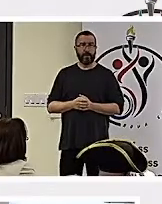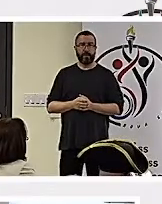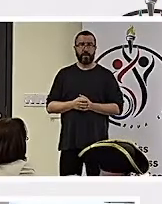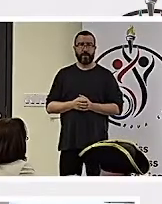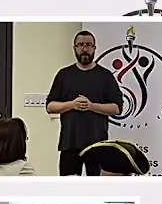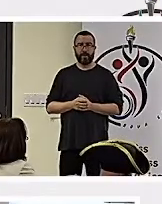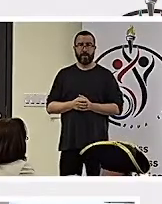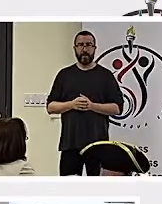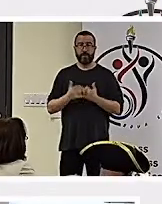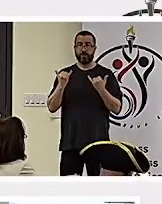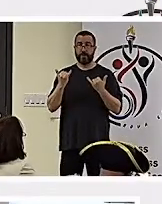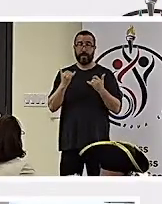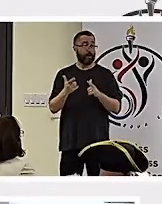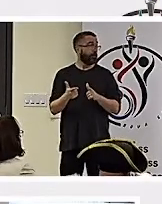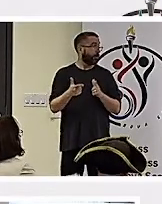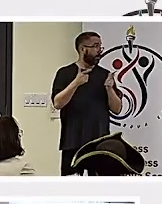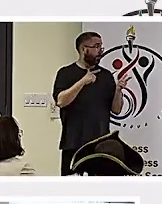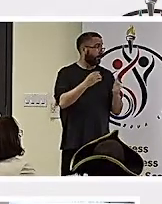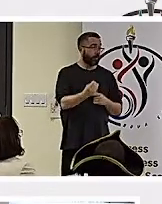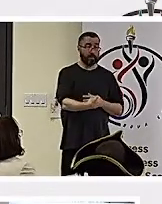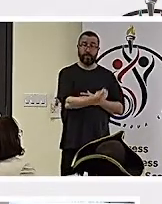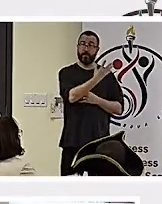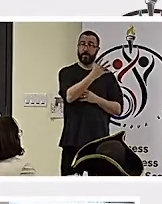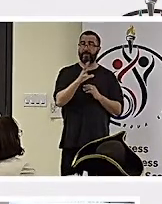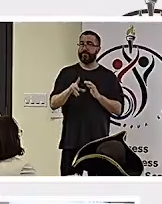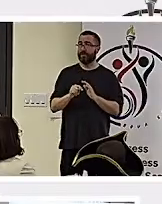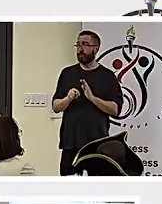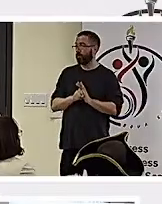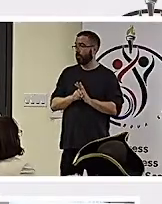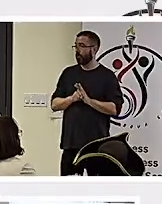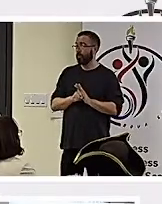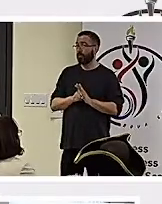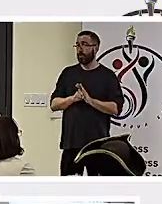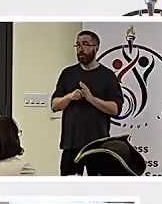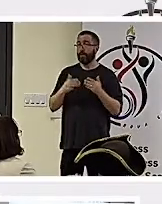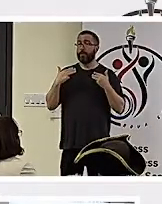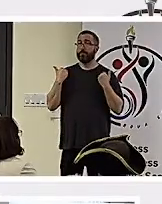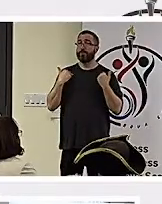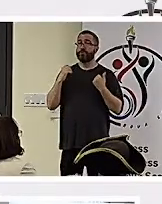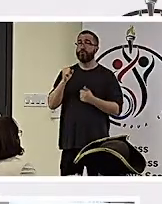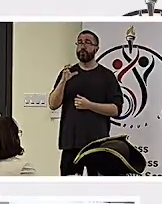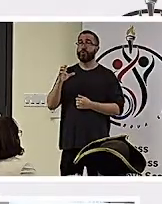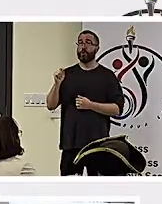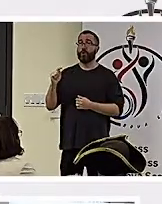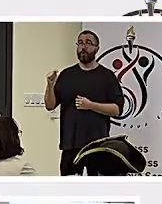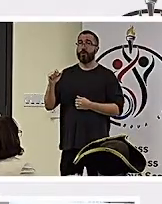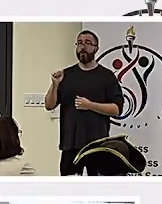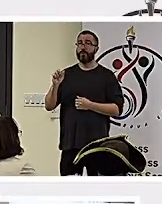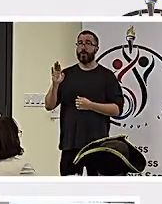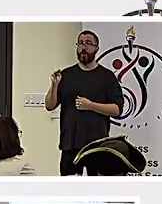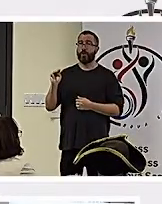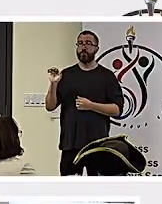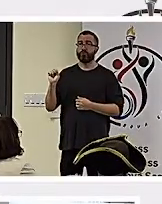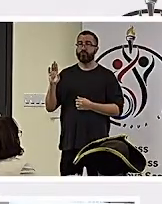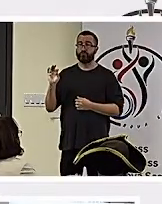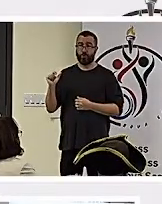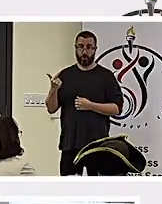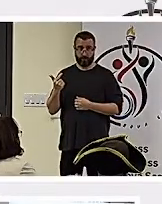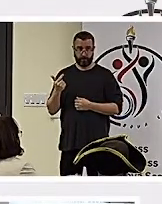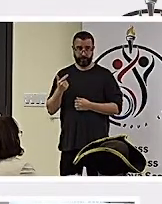now to the screen. There's a video from Minister Scott Armstrong, who is providing his remarks as